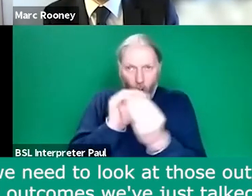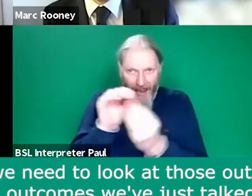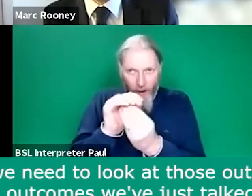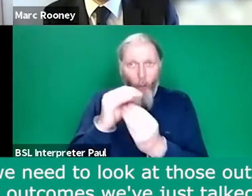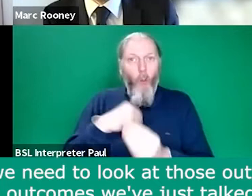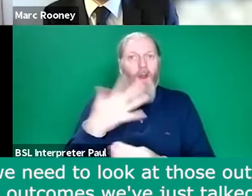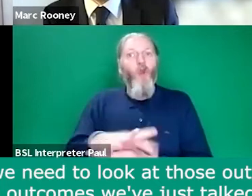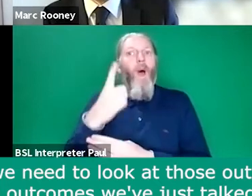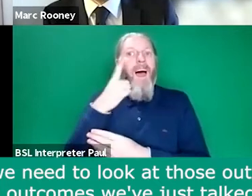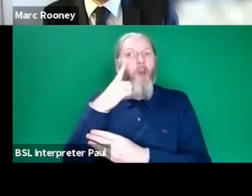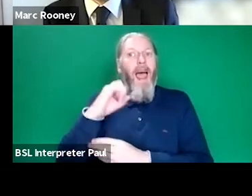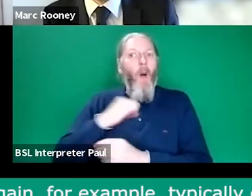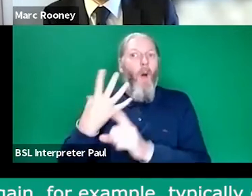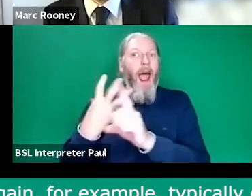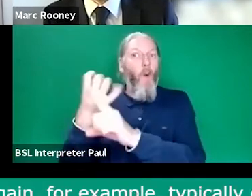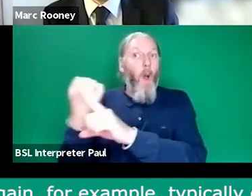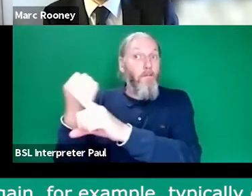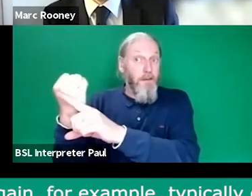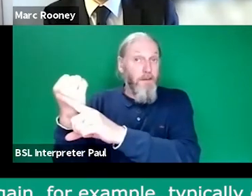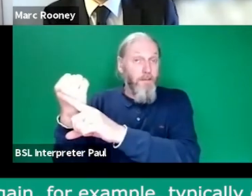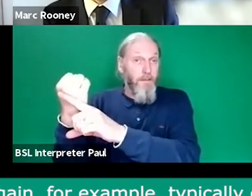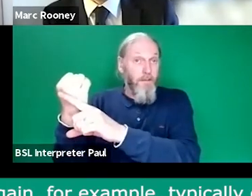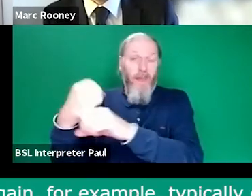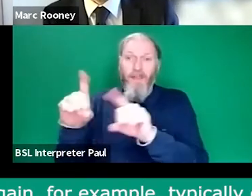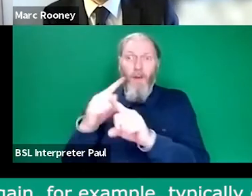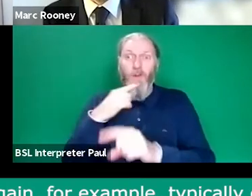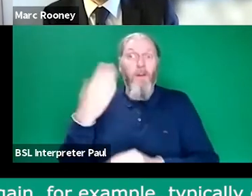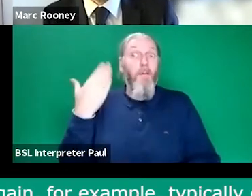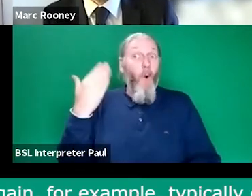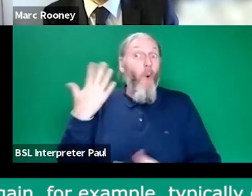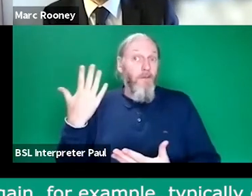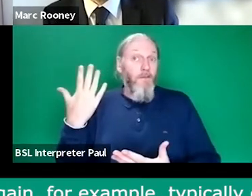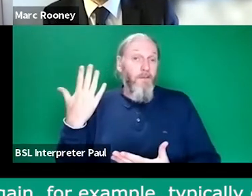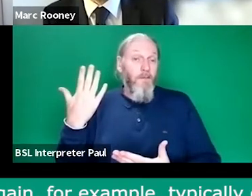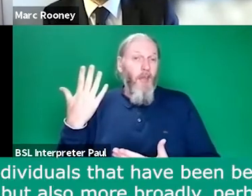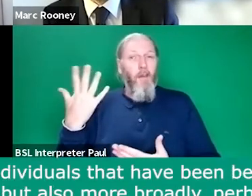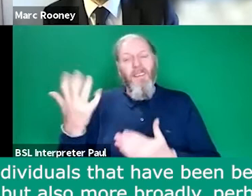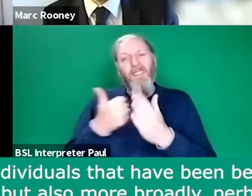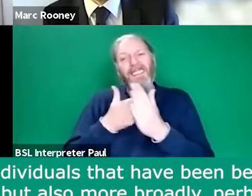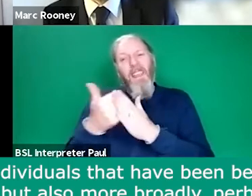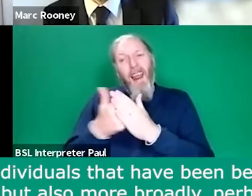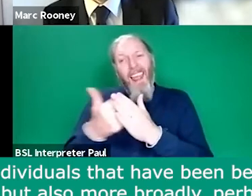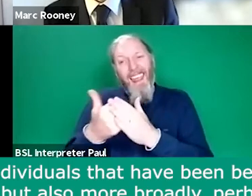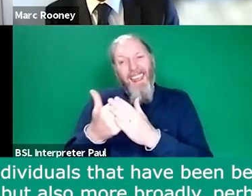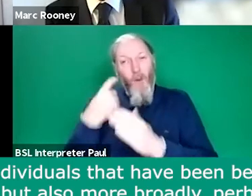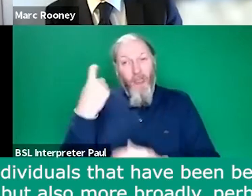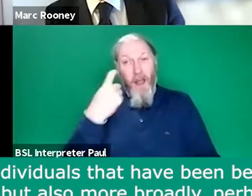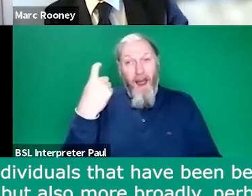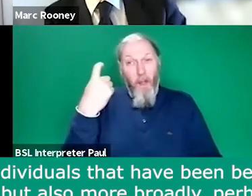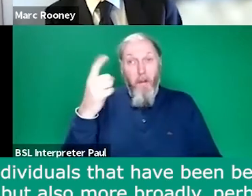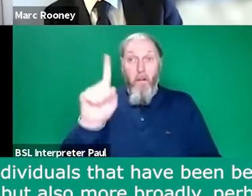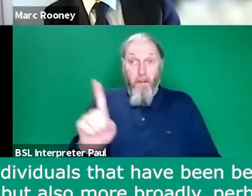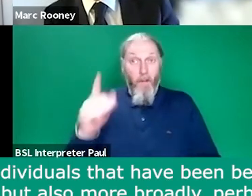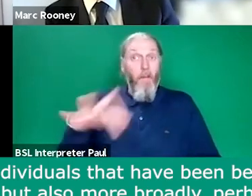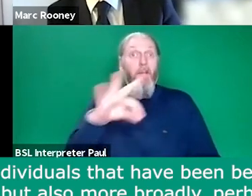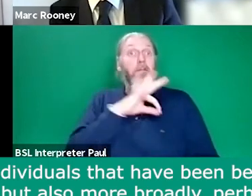outputs and outcomes we just talked about. And again, for example, typically outcomes for individuals that are benefiting, but also